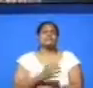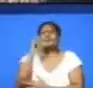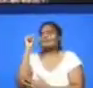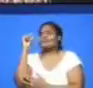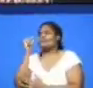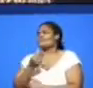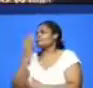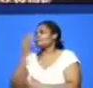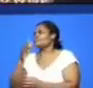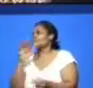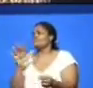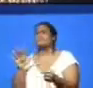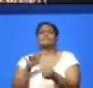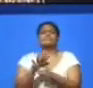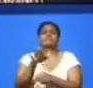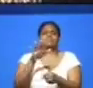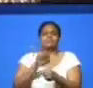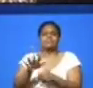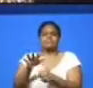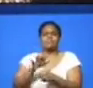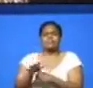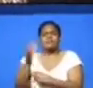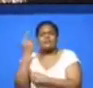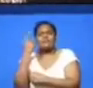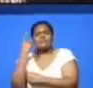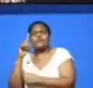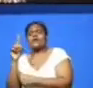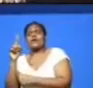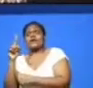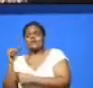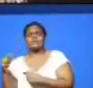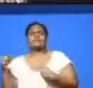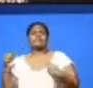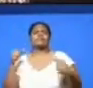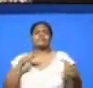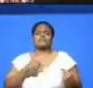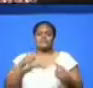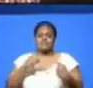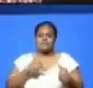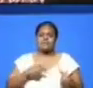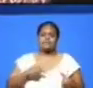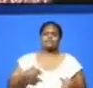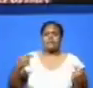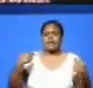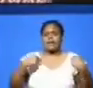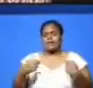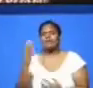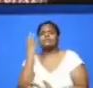Grace is sufficient for every trial I